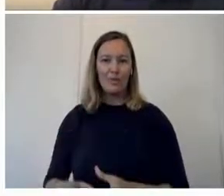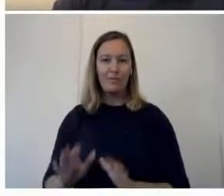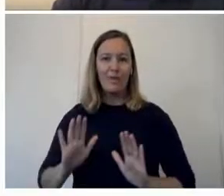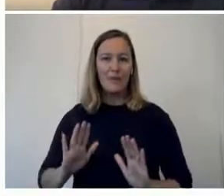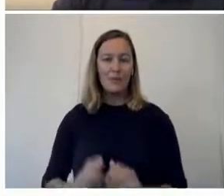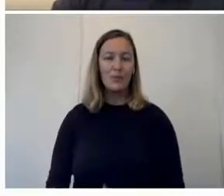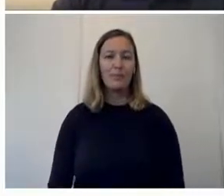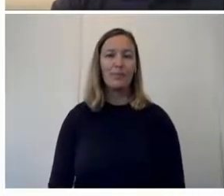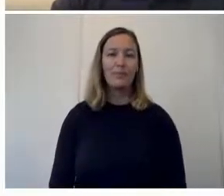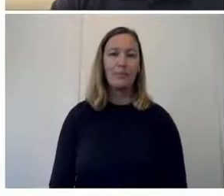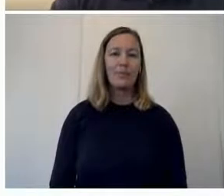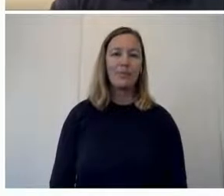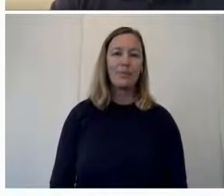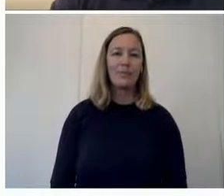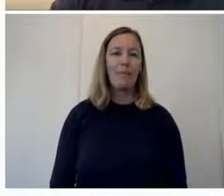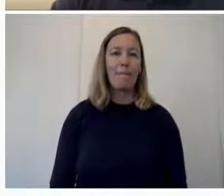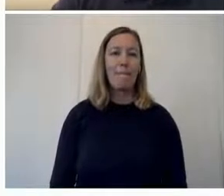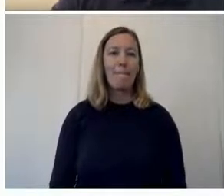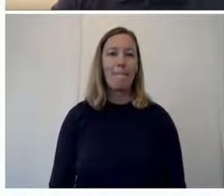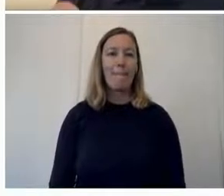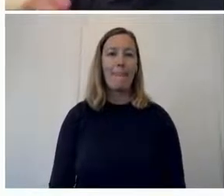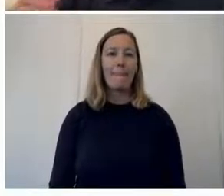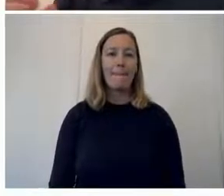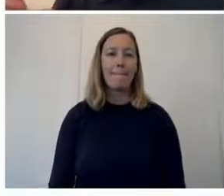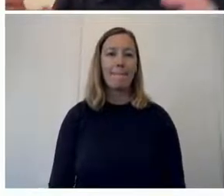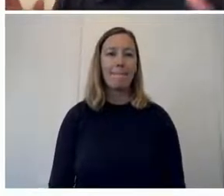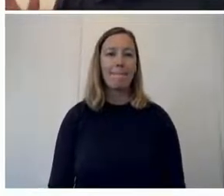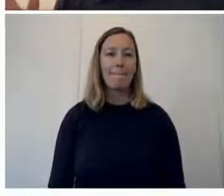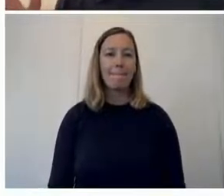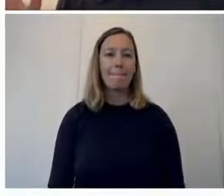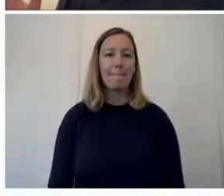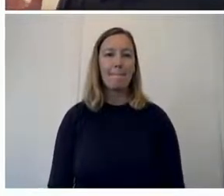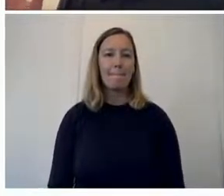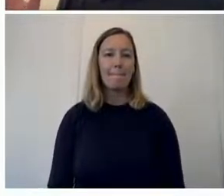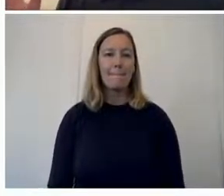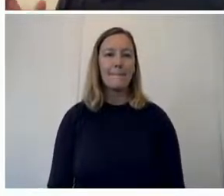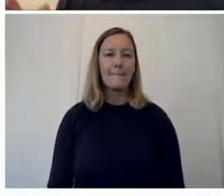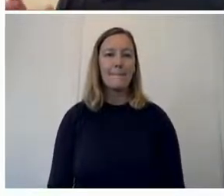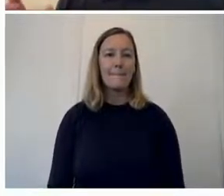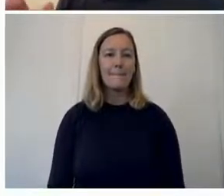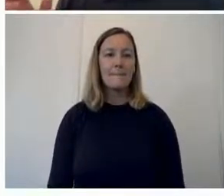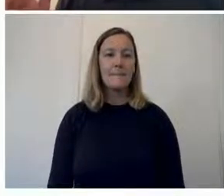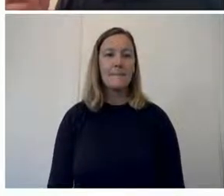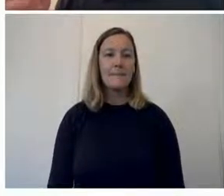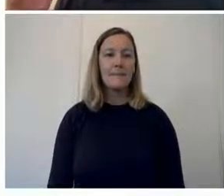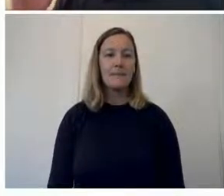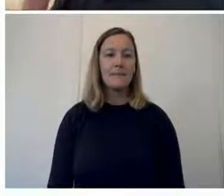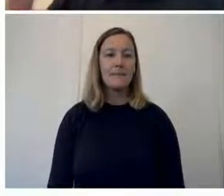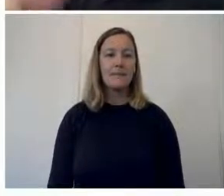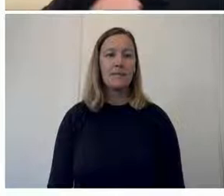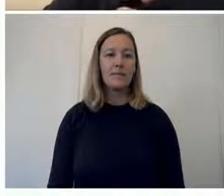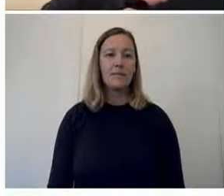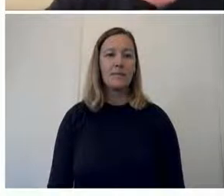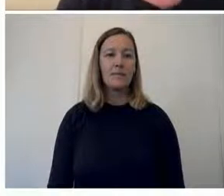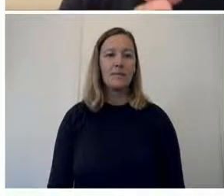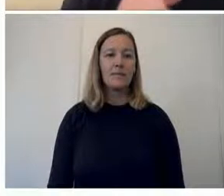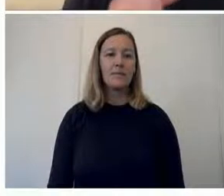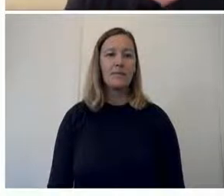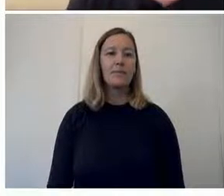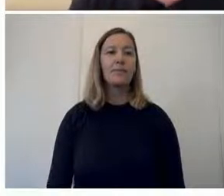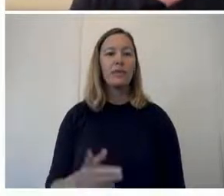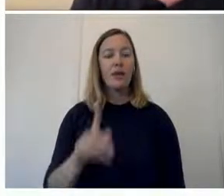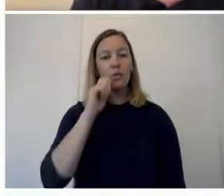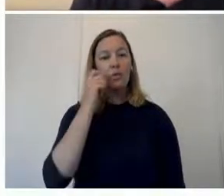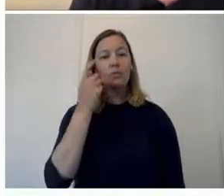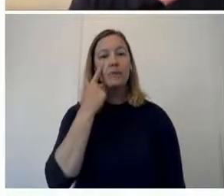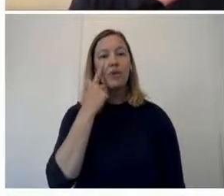Let's go a little bit further and find out a bit more about what it is that our Pasifika audiences are